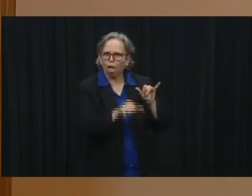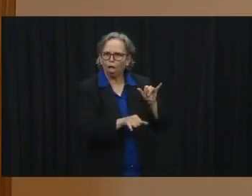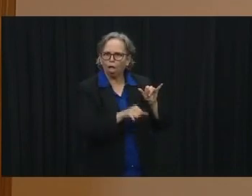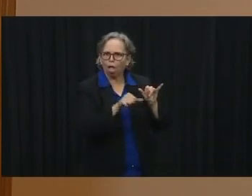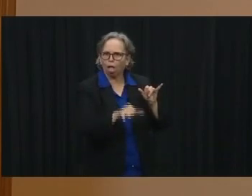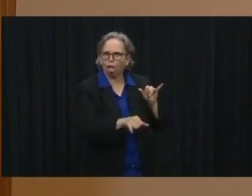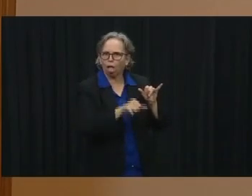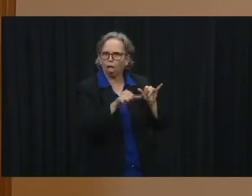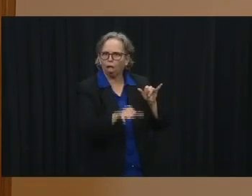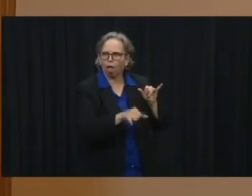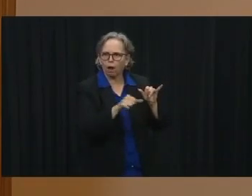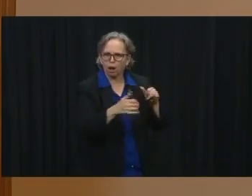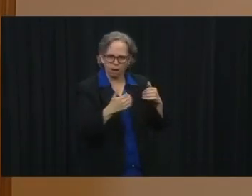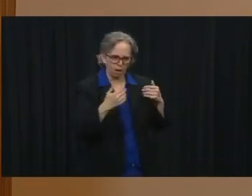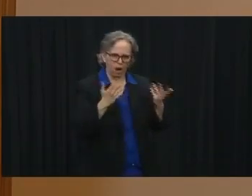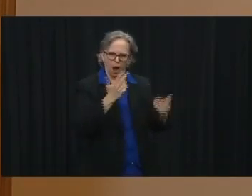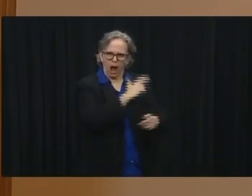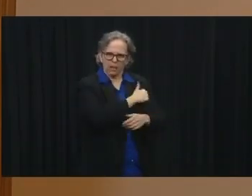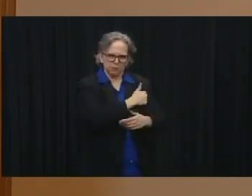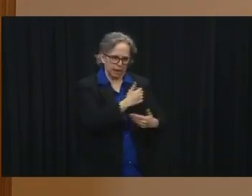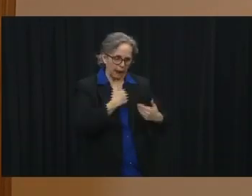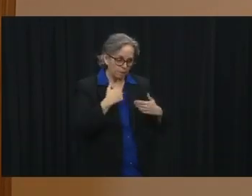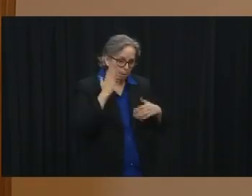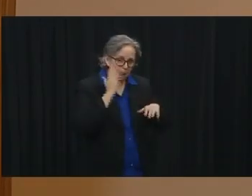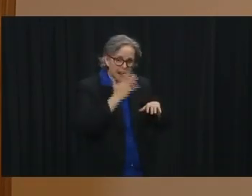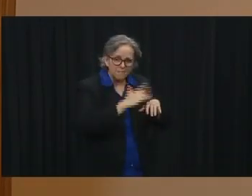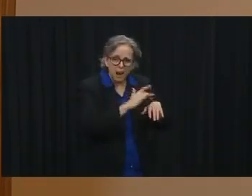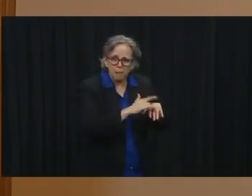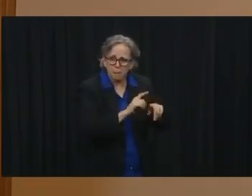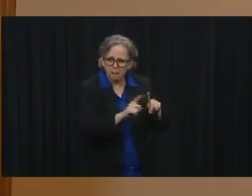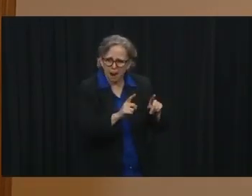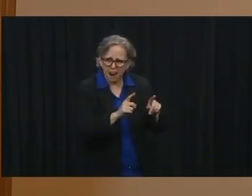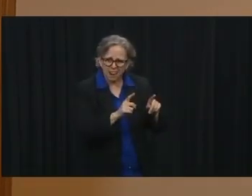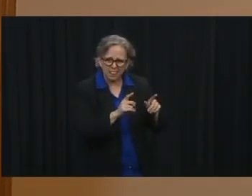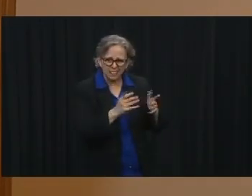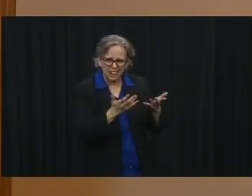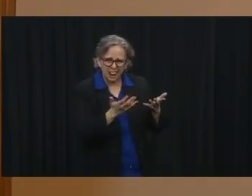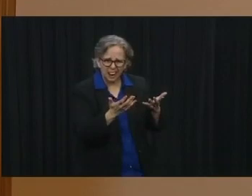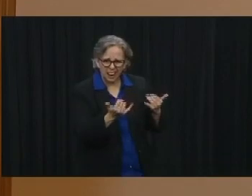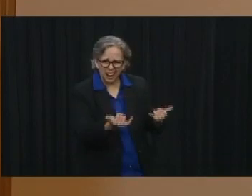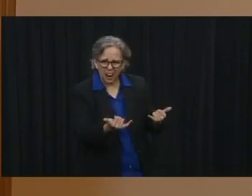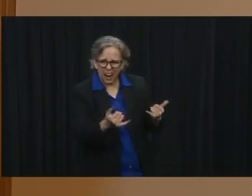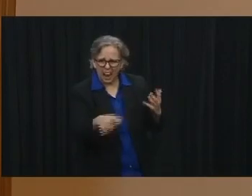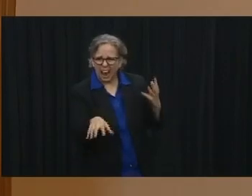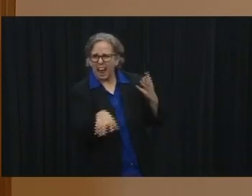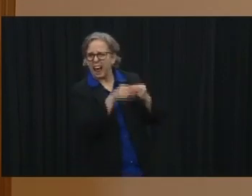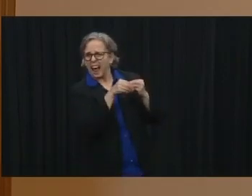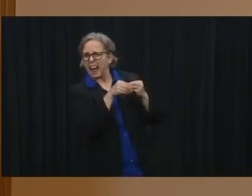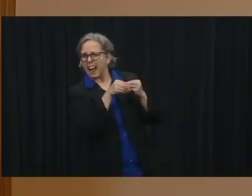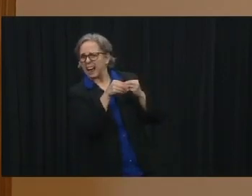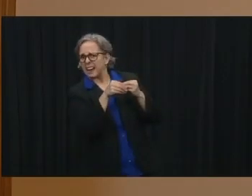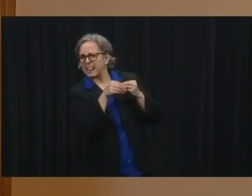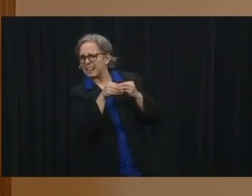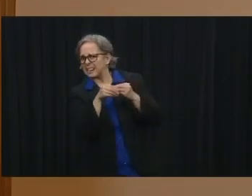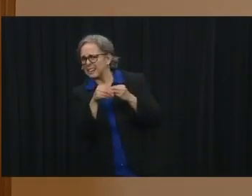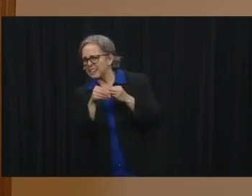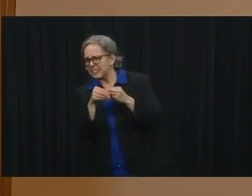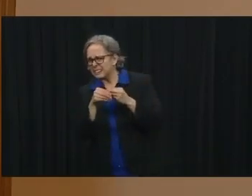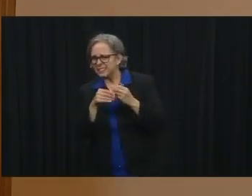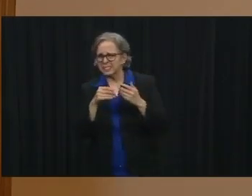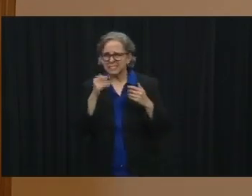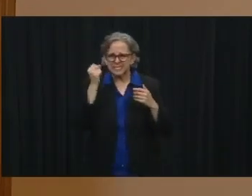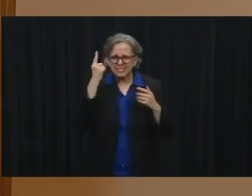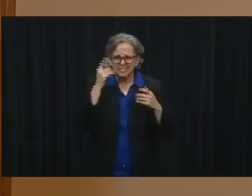capacity that they usually gear up for, they're often looking at staying times of 3 days. But we know that we're gonna hit peak